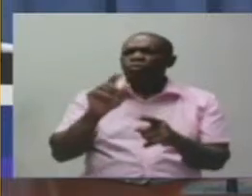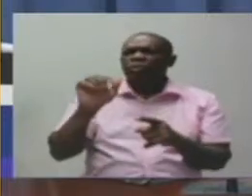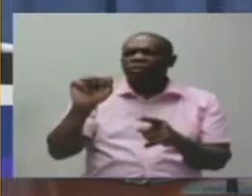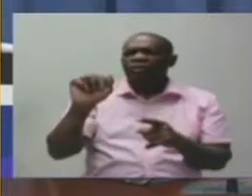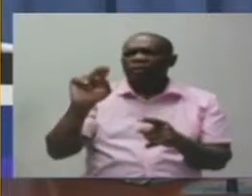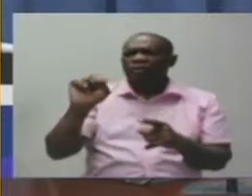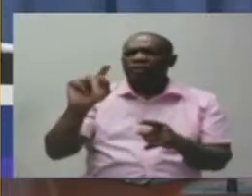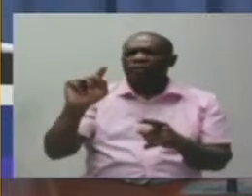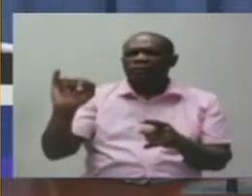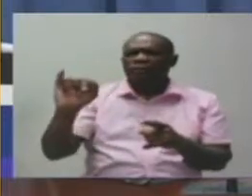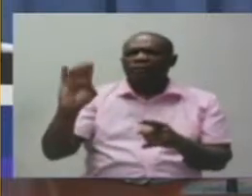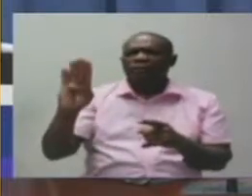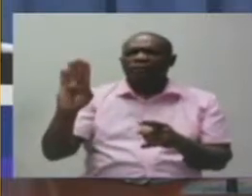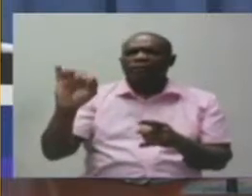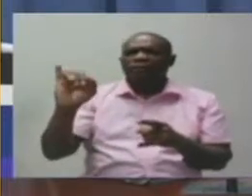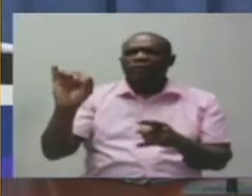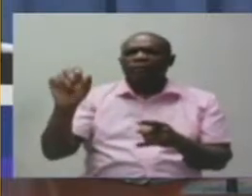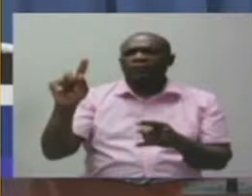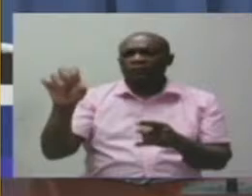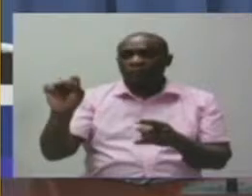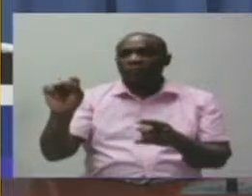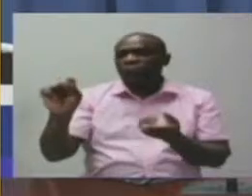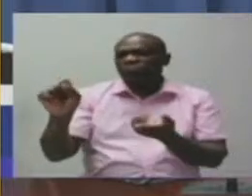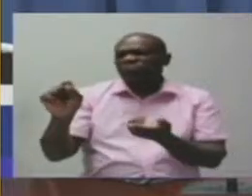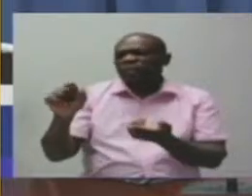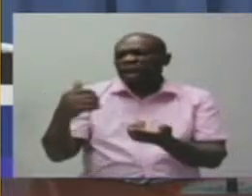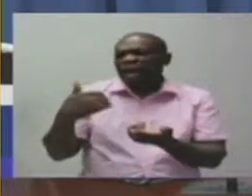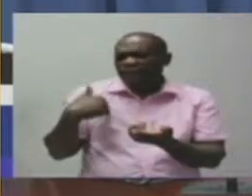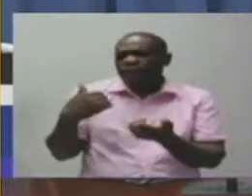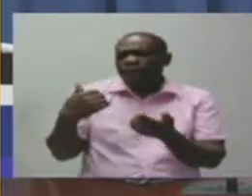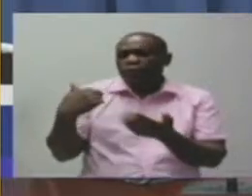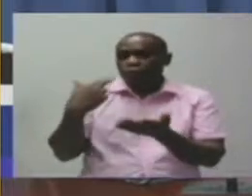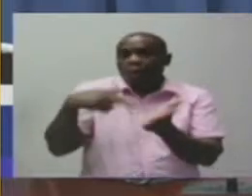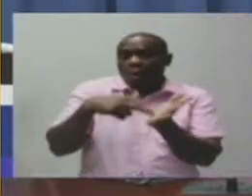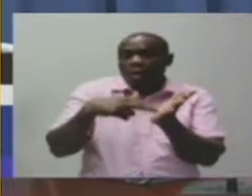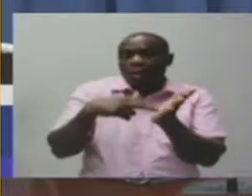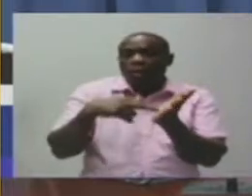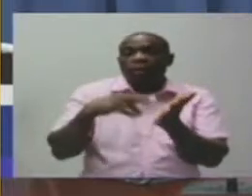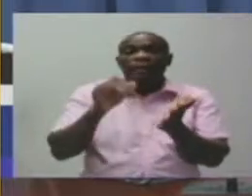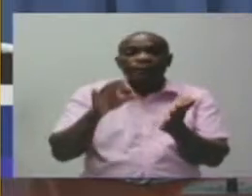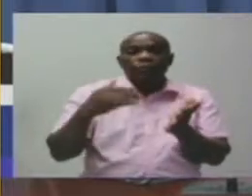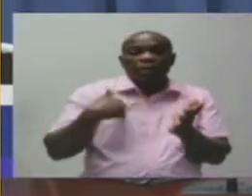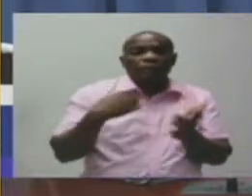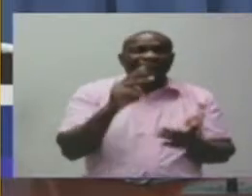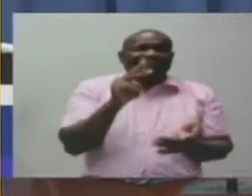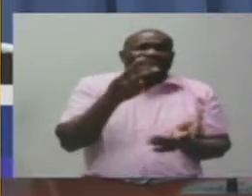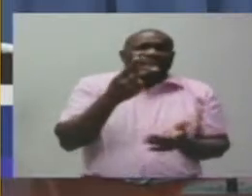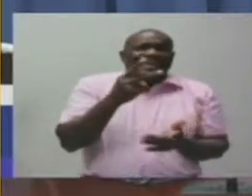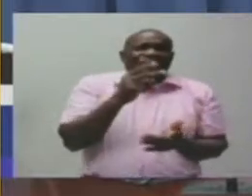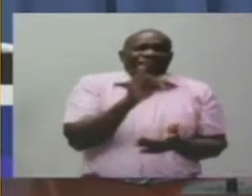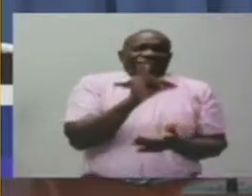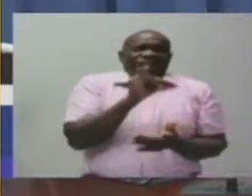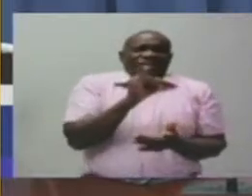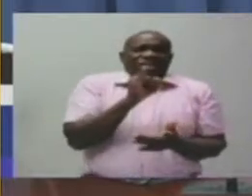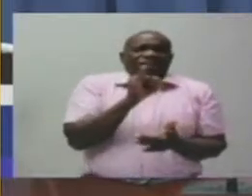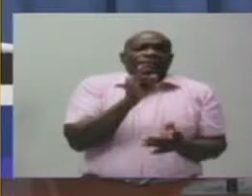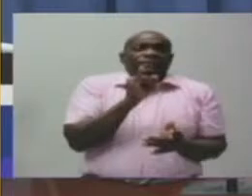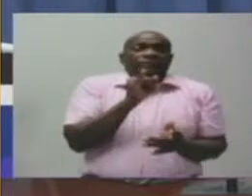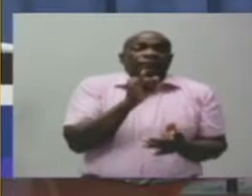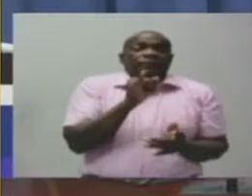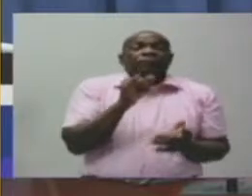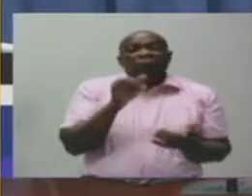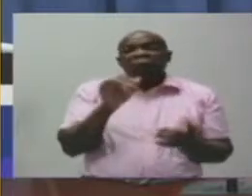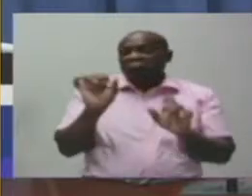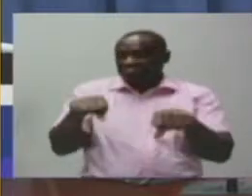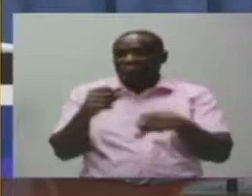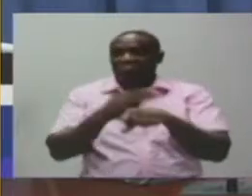secondary bacterial infection coming out of a viral infection. But antibiotics, as the doctors will